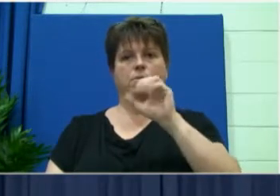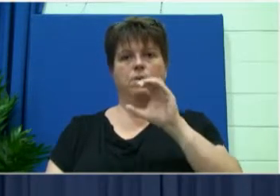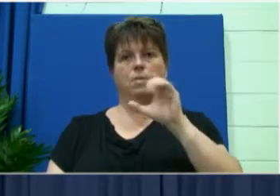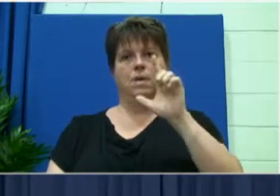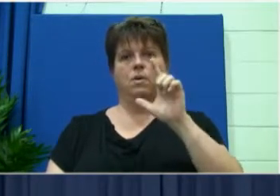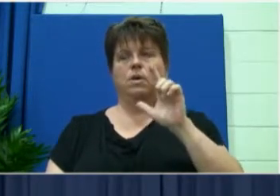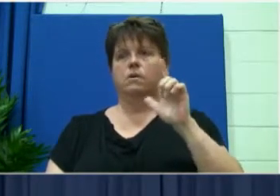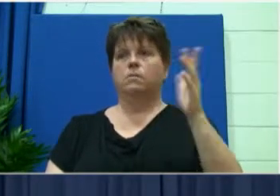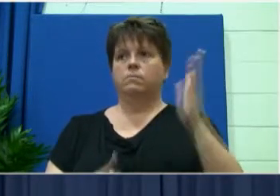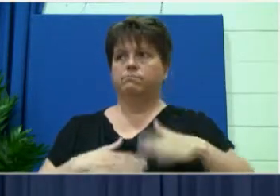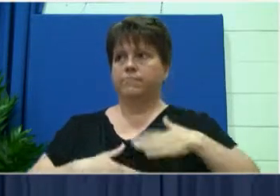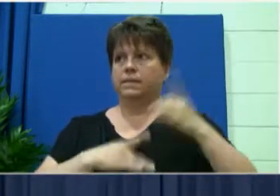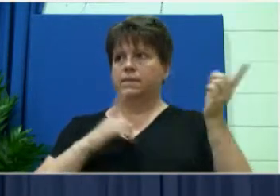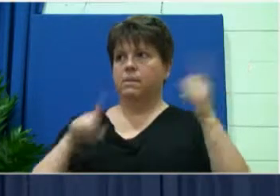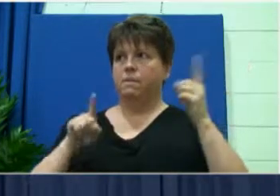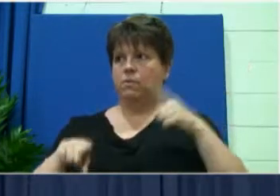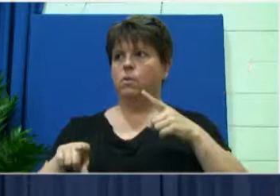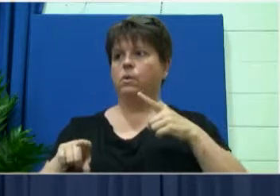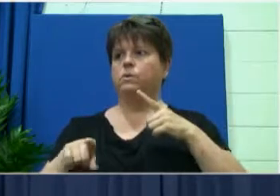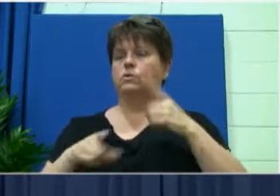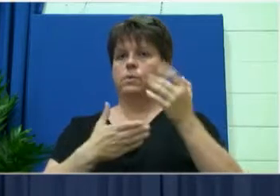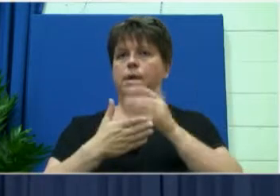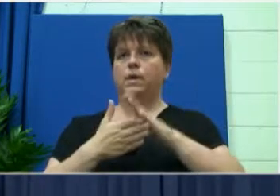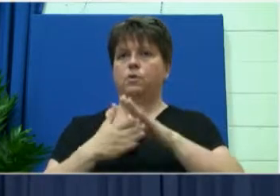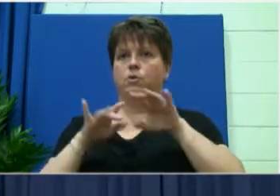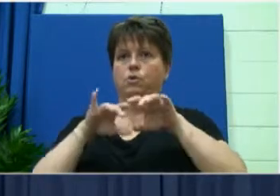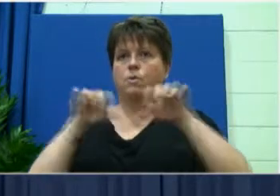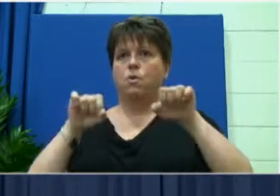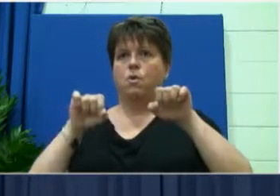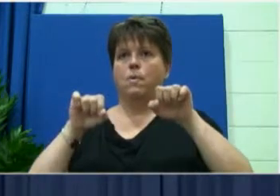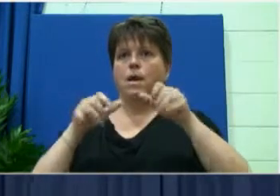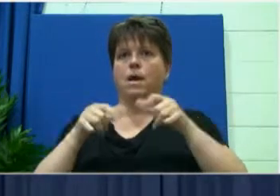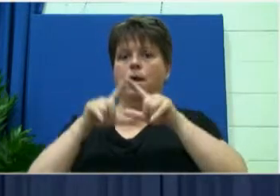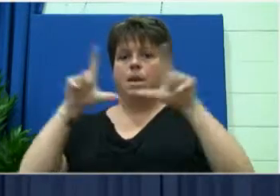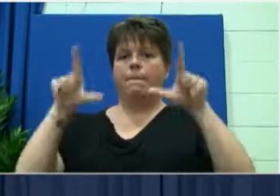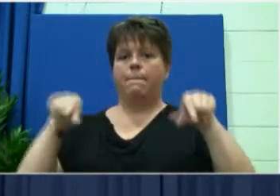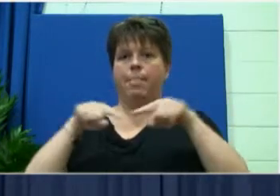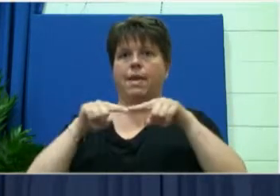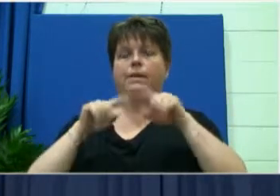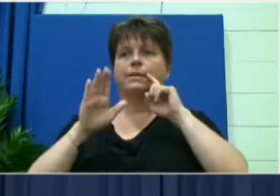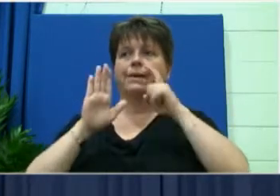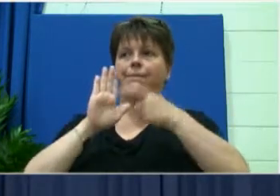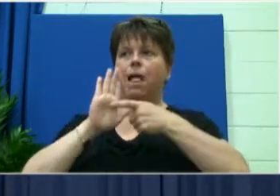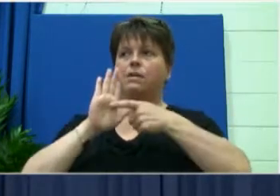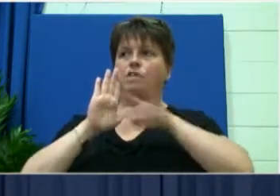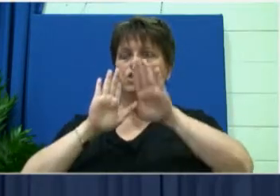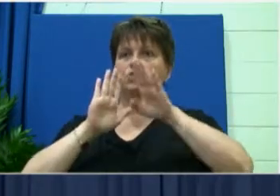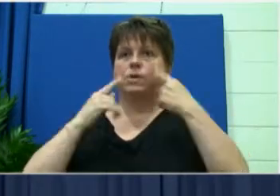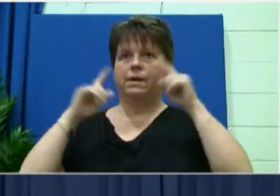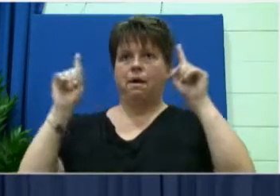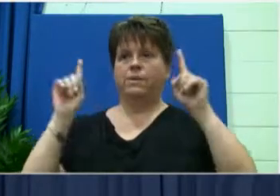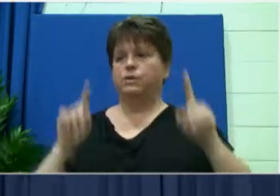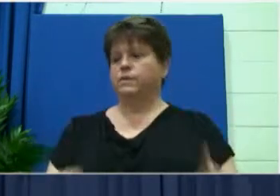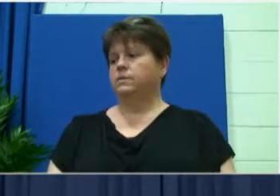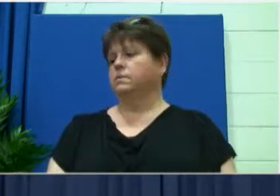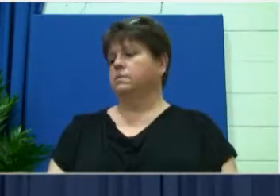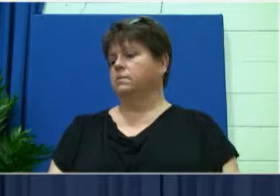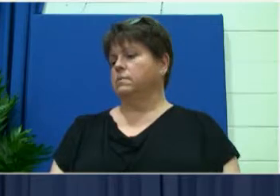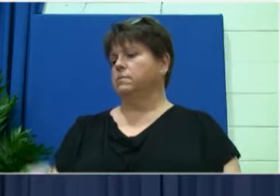please come forward as your name is called to receive your diploma and a plaque acknowledging your accomplishments.